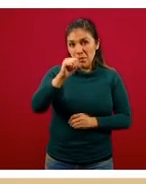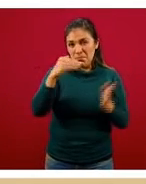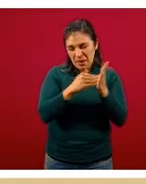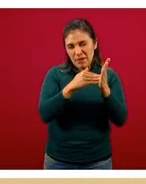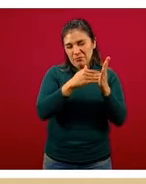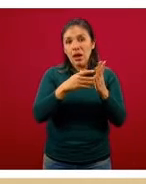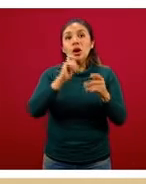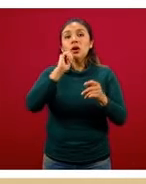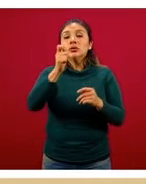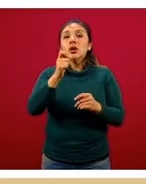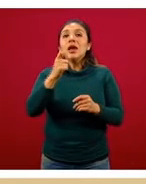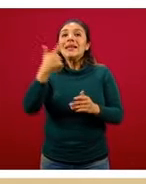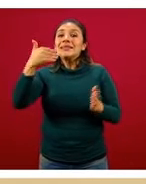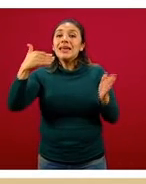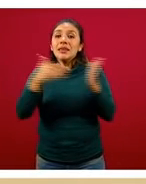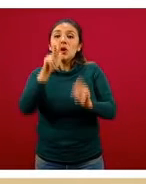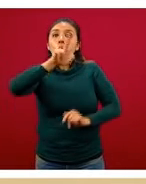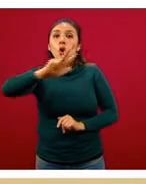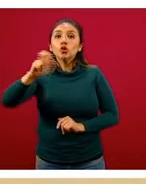quarter, meaning